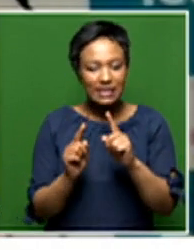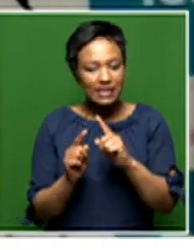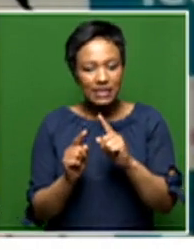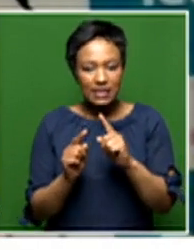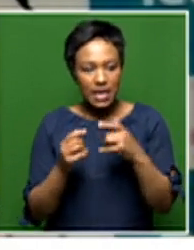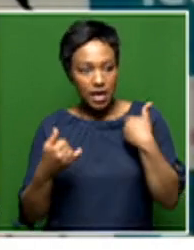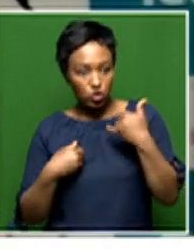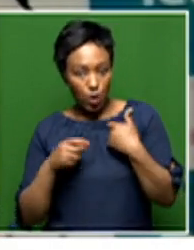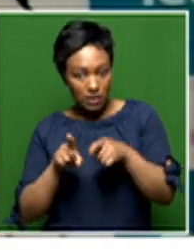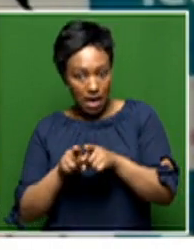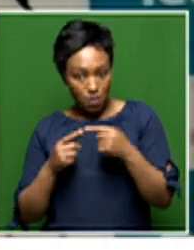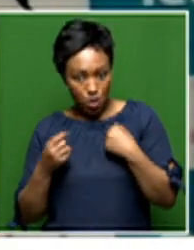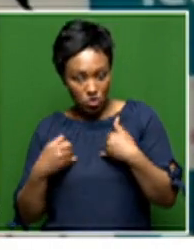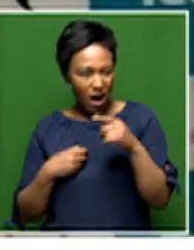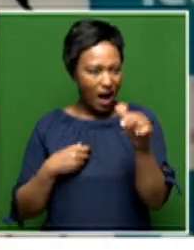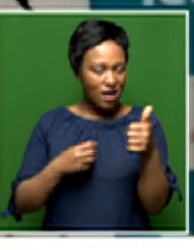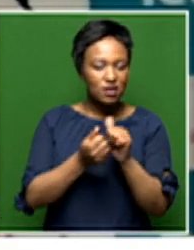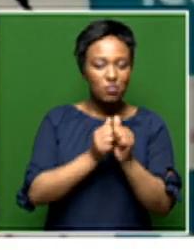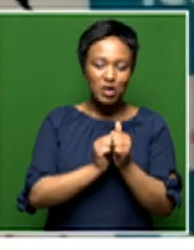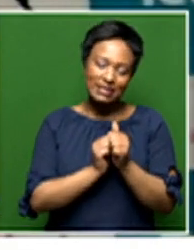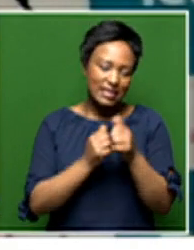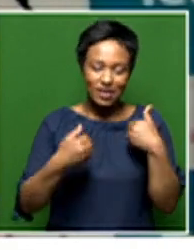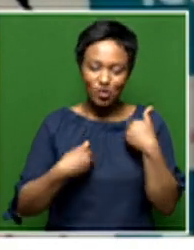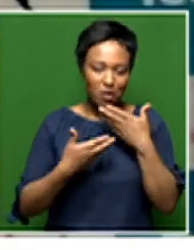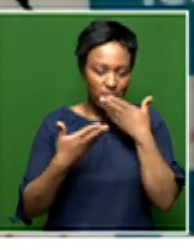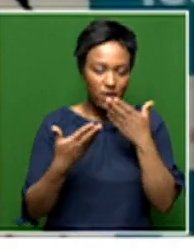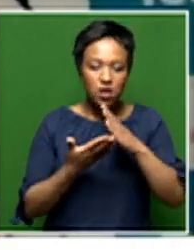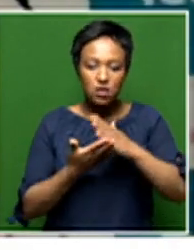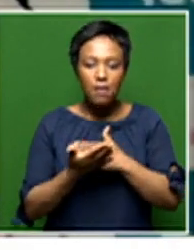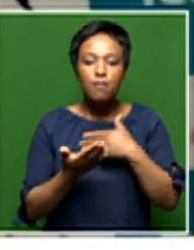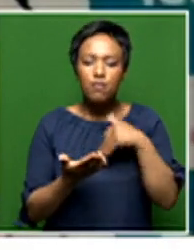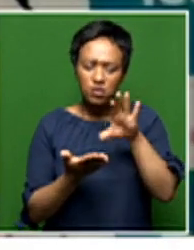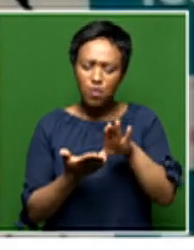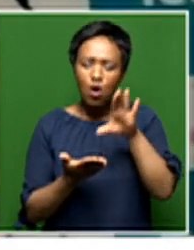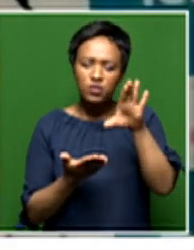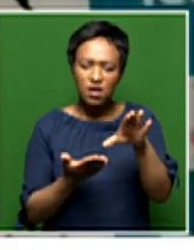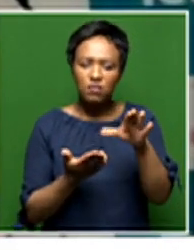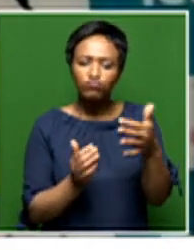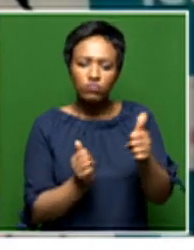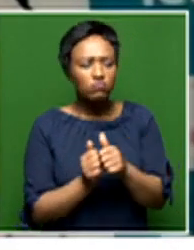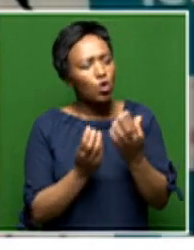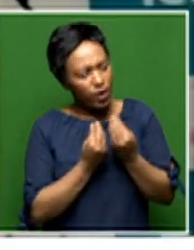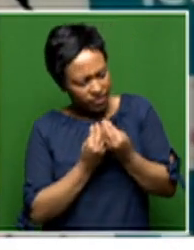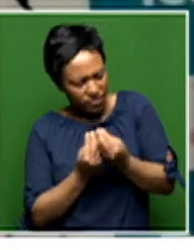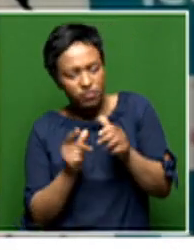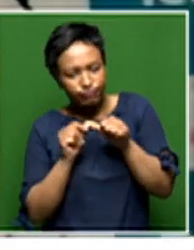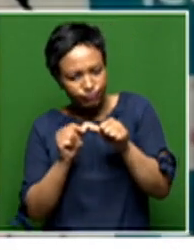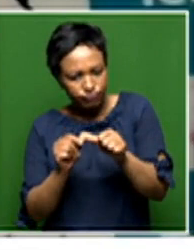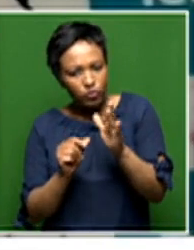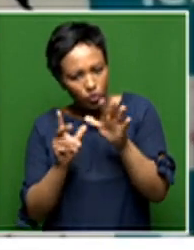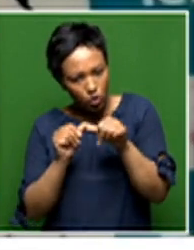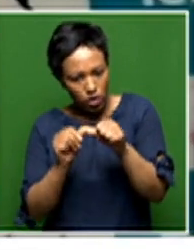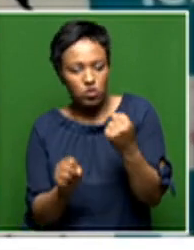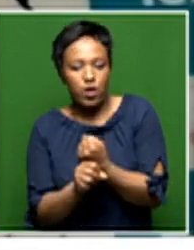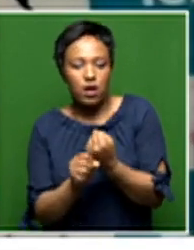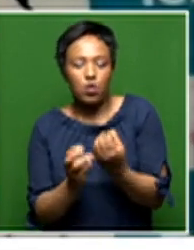that we enjoying now of sponsors still saying to us, look, we are with you, we want to be with you, and we want to walk this